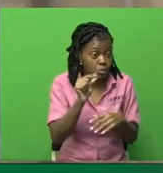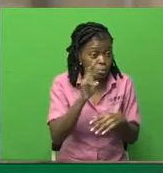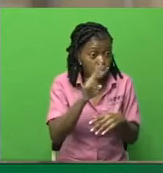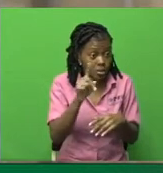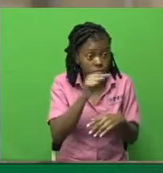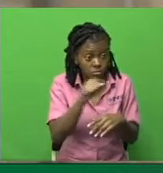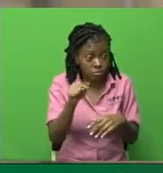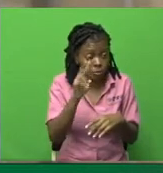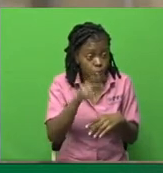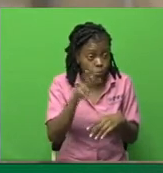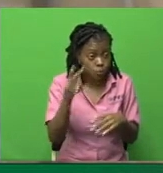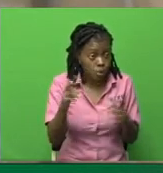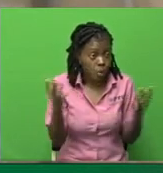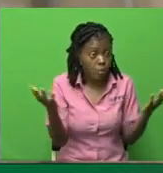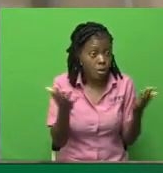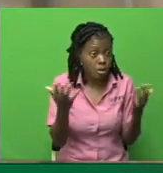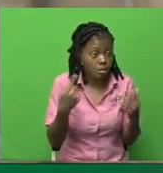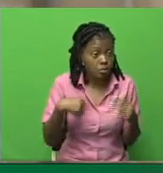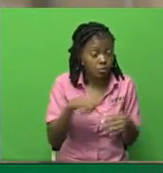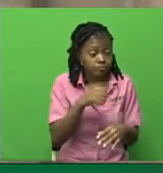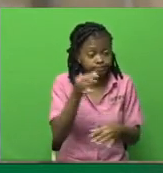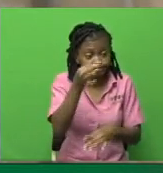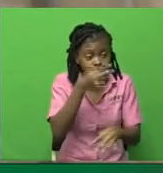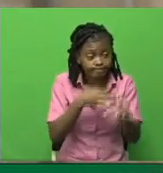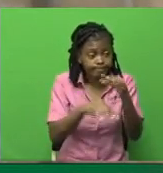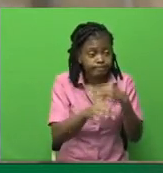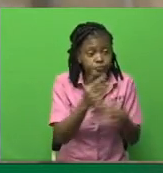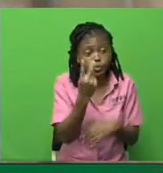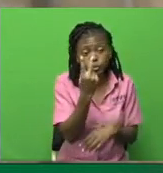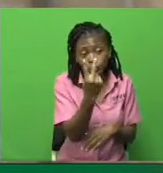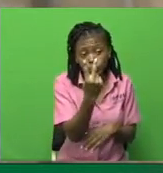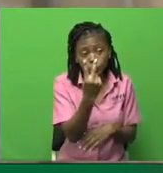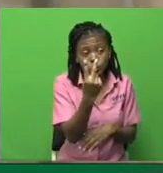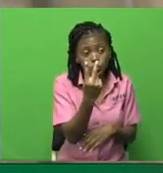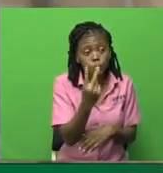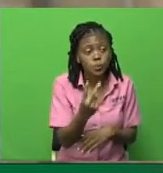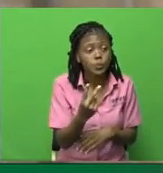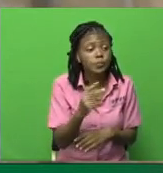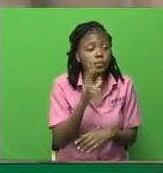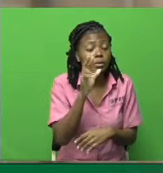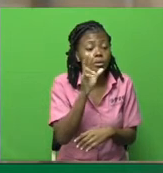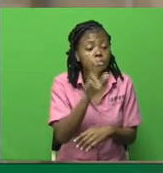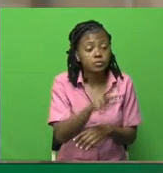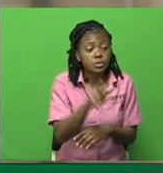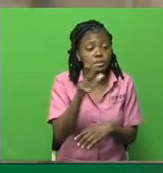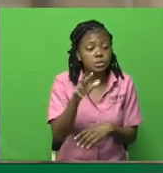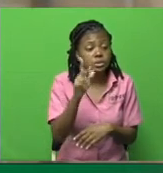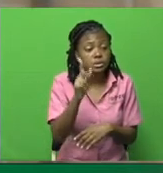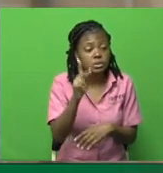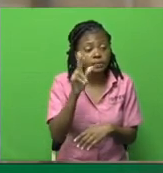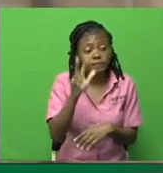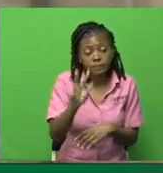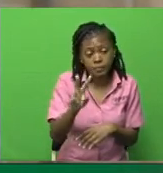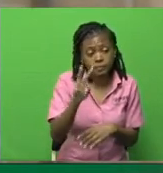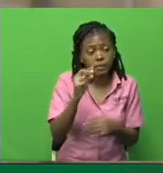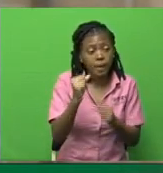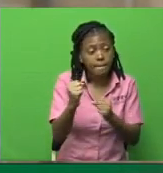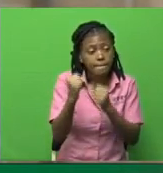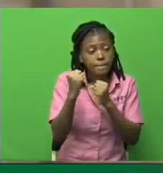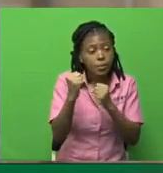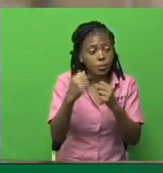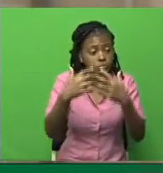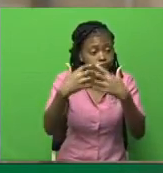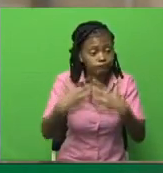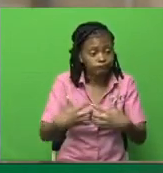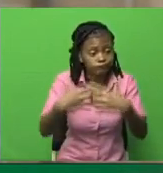the replacement of two 63 33 kilovolt MVA power Transformers for the ryzen